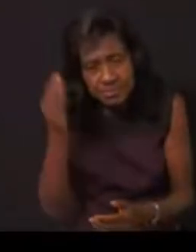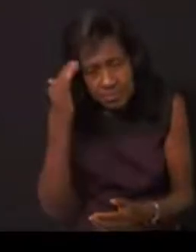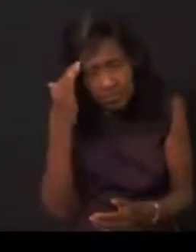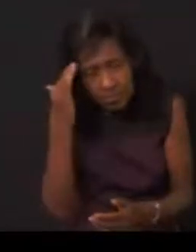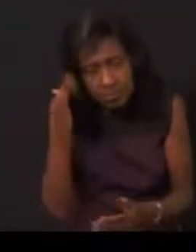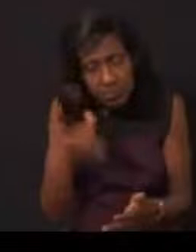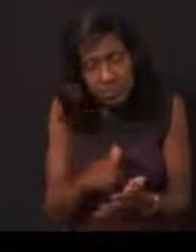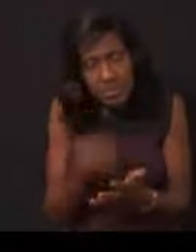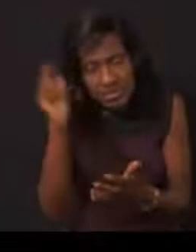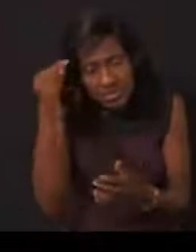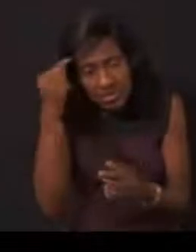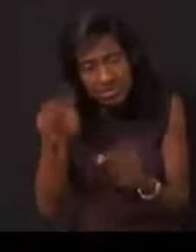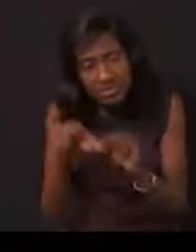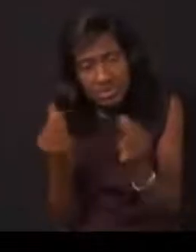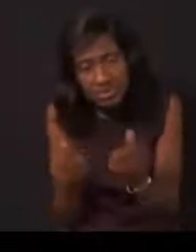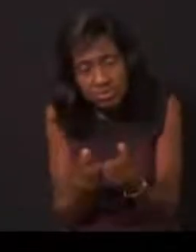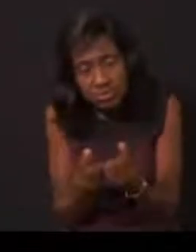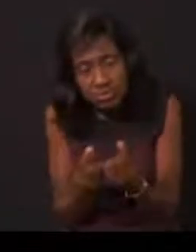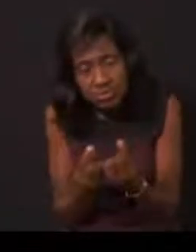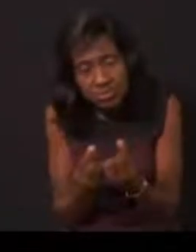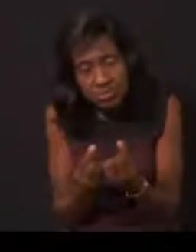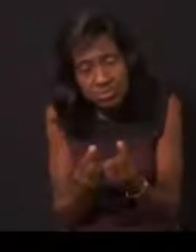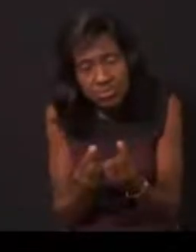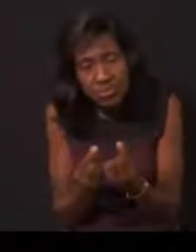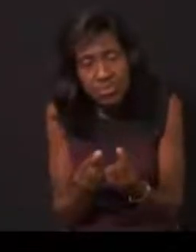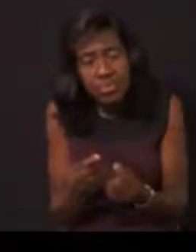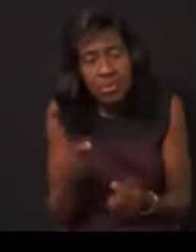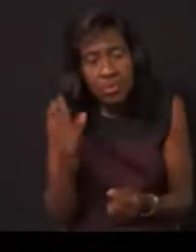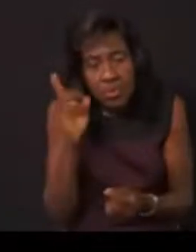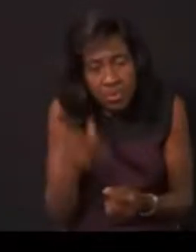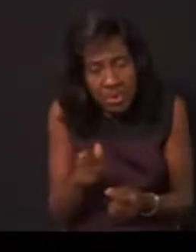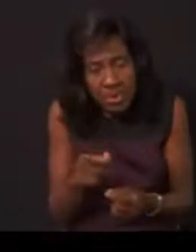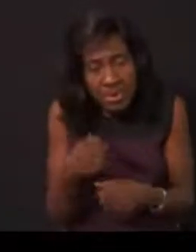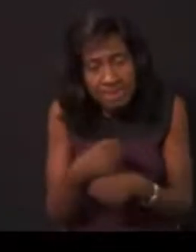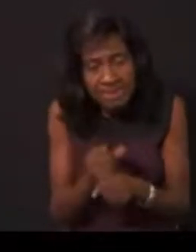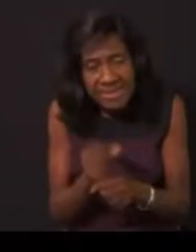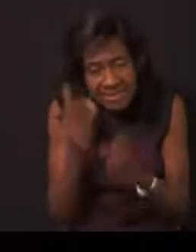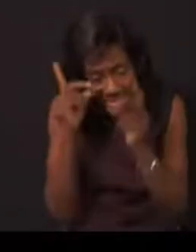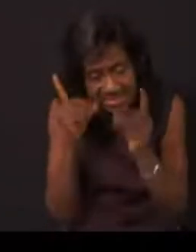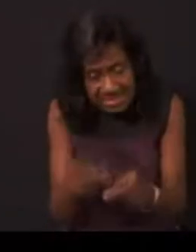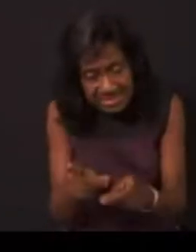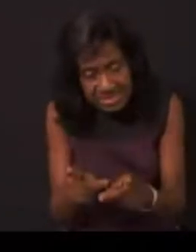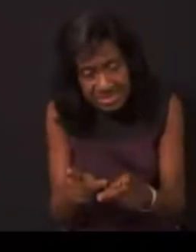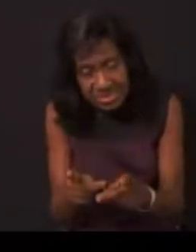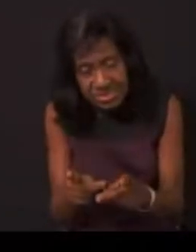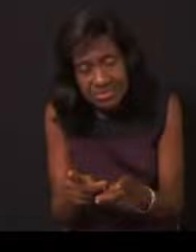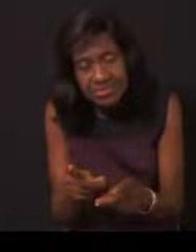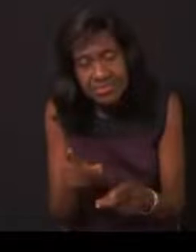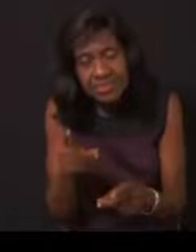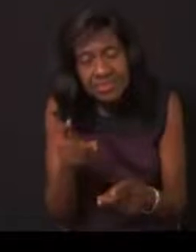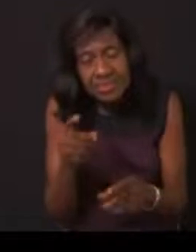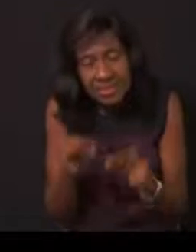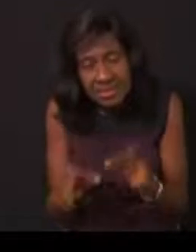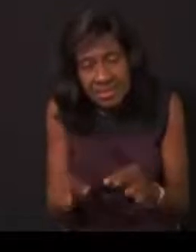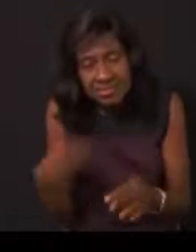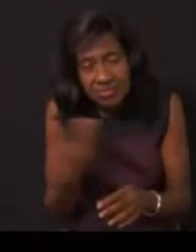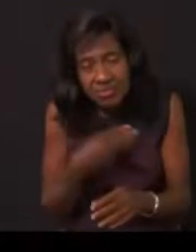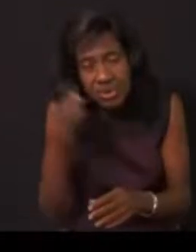and professionals to know when enough is enough. And we will make that decision at that time. Once we know